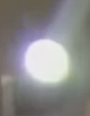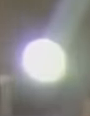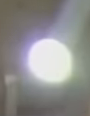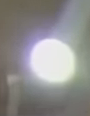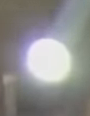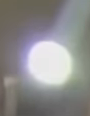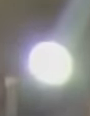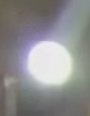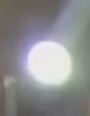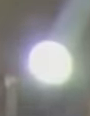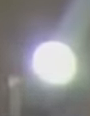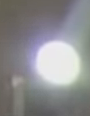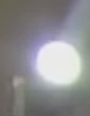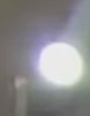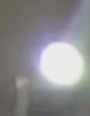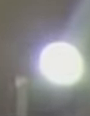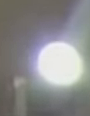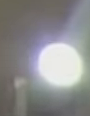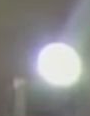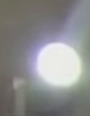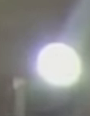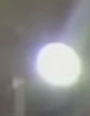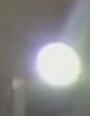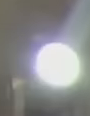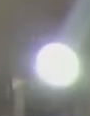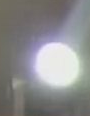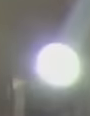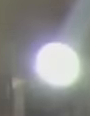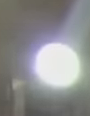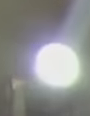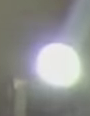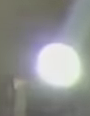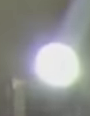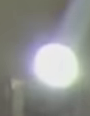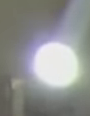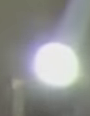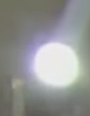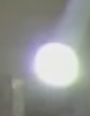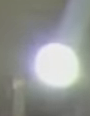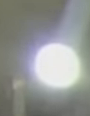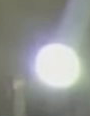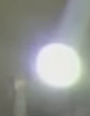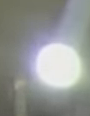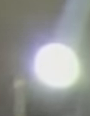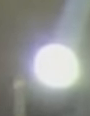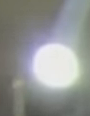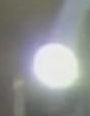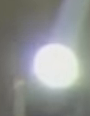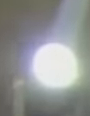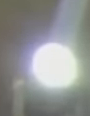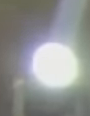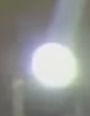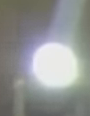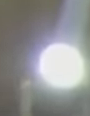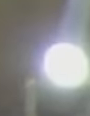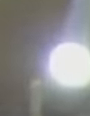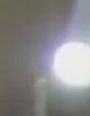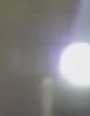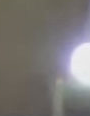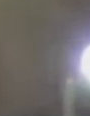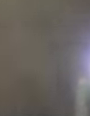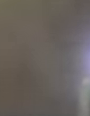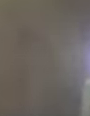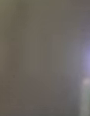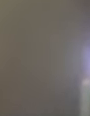that it has to play as far as establishing the purposes of God on earth is concerned. We are a